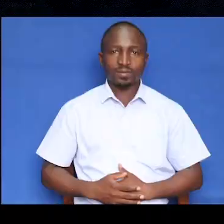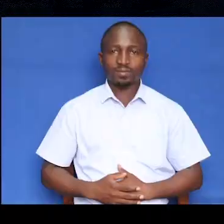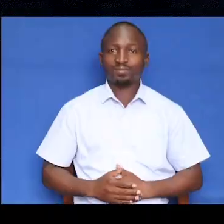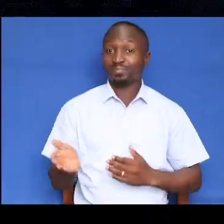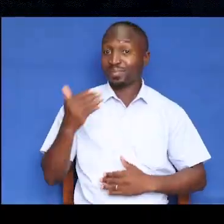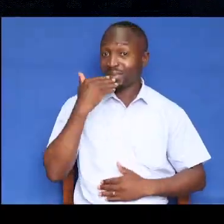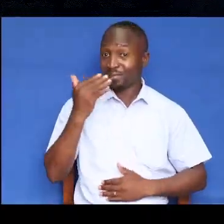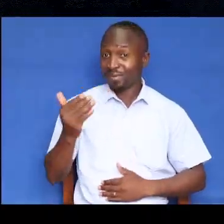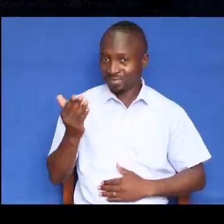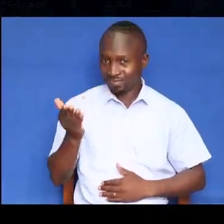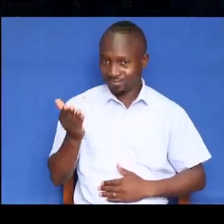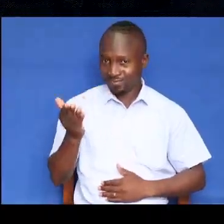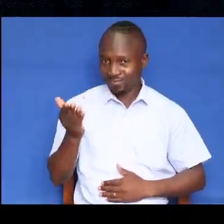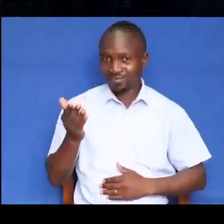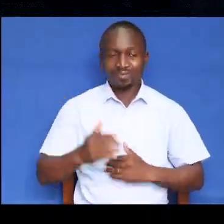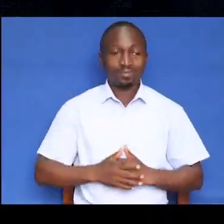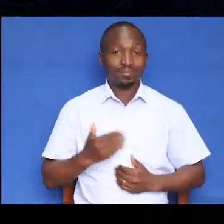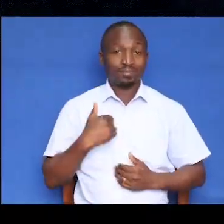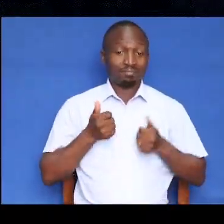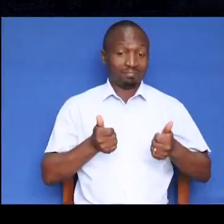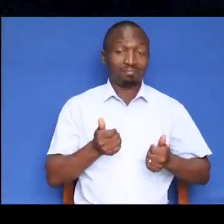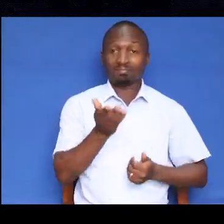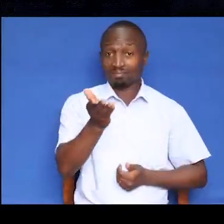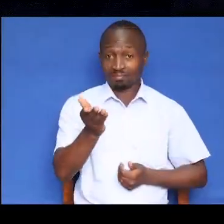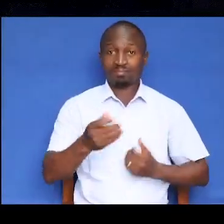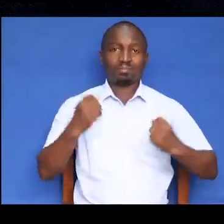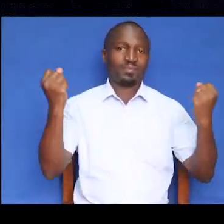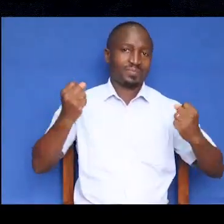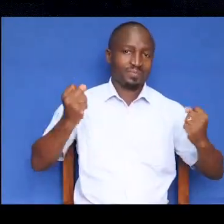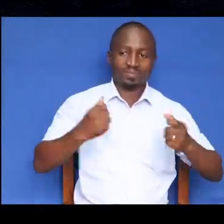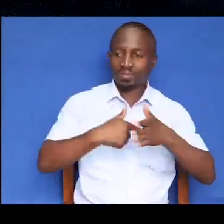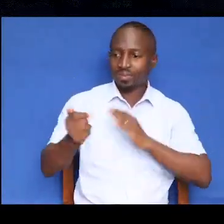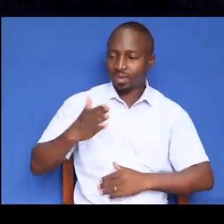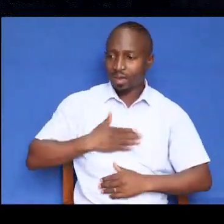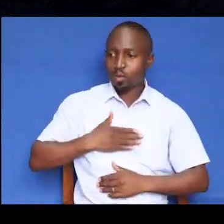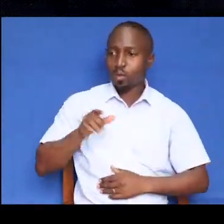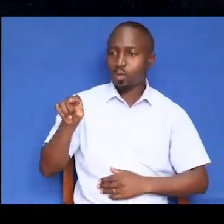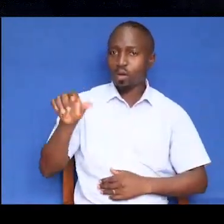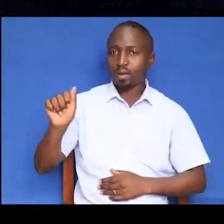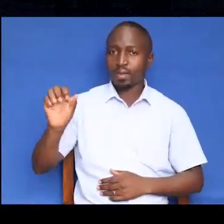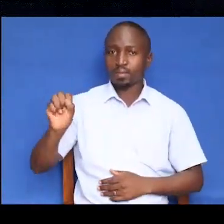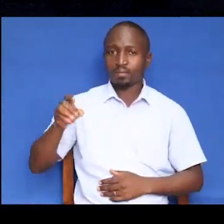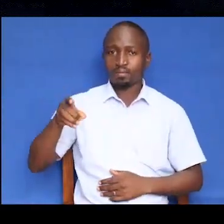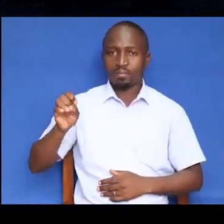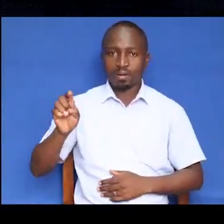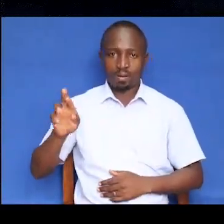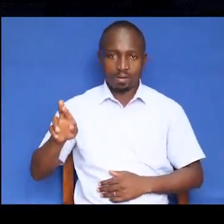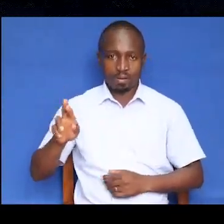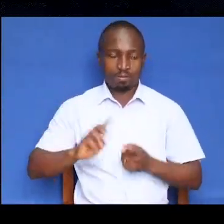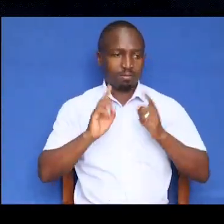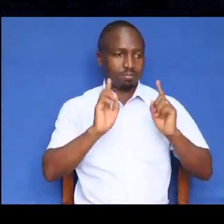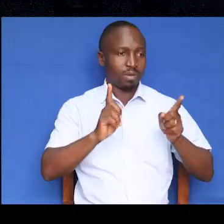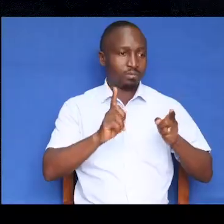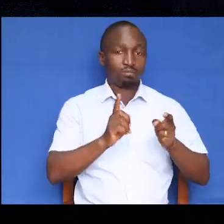Hello students, I hope you are okay. My name is Mr. Gaspar Amiri Kapungu, teacher